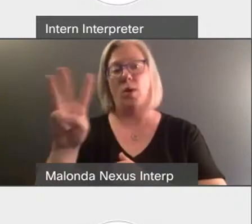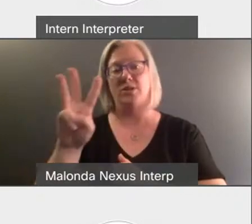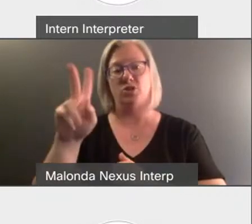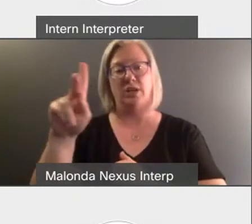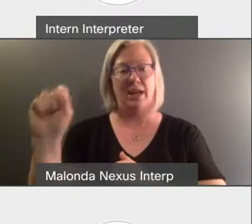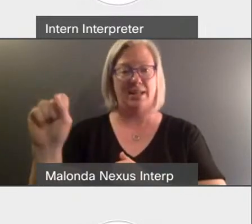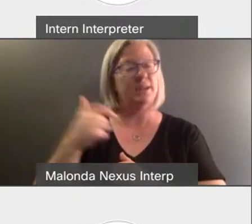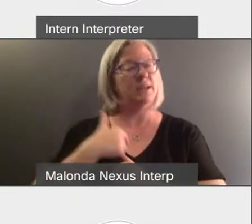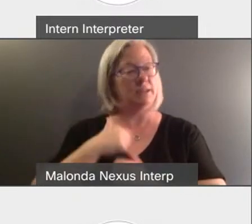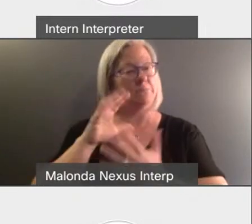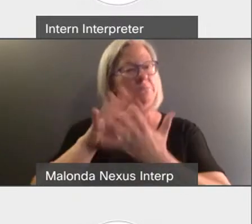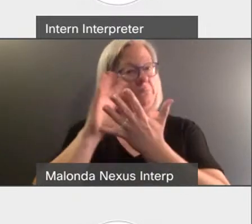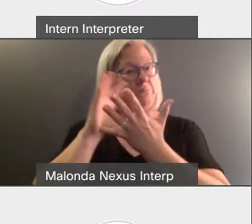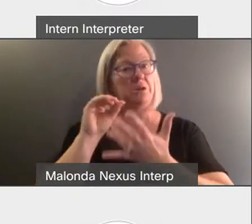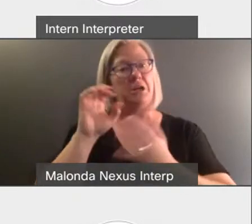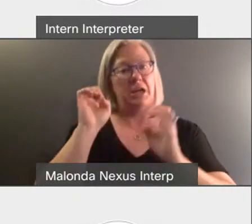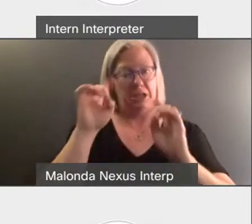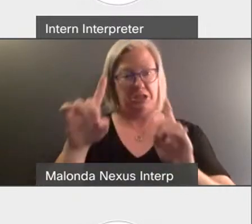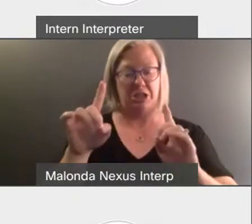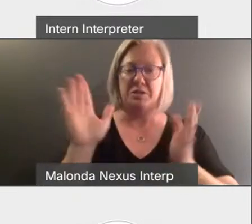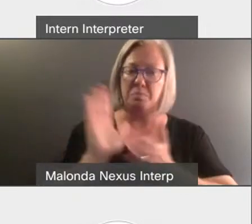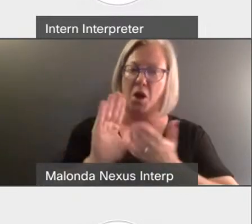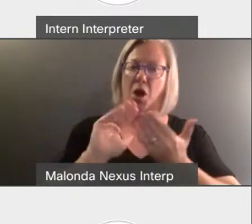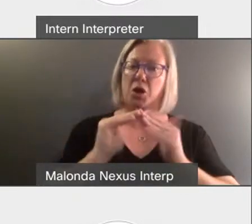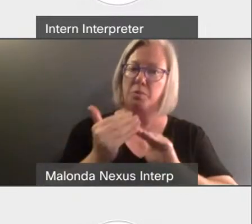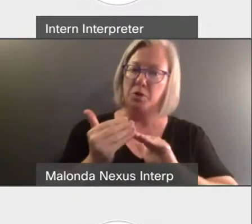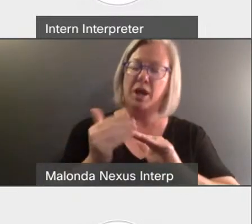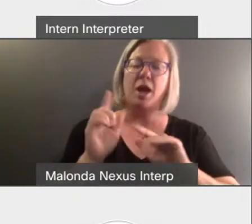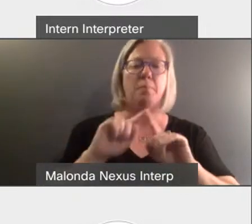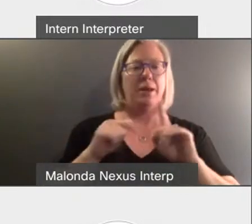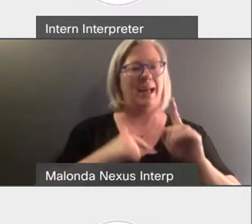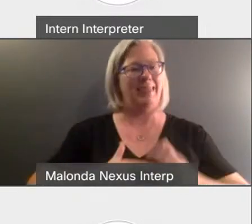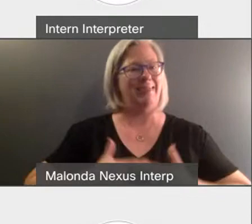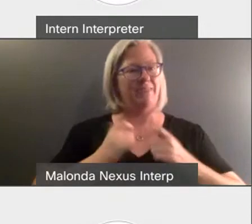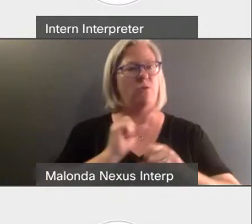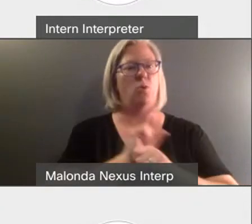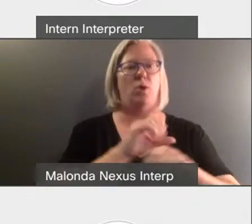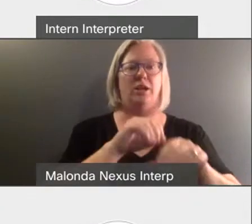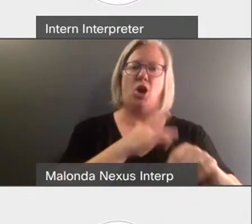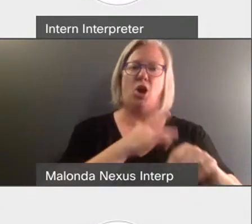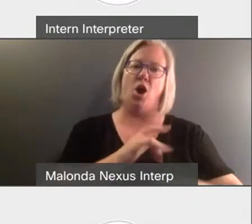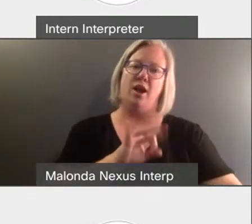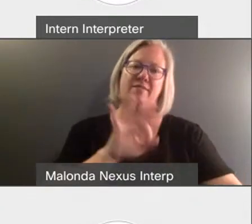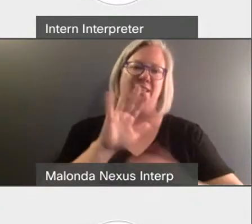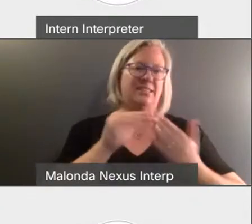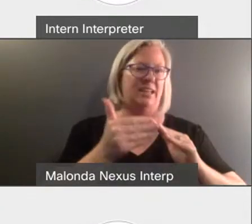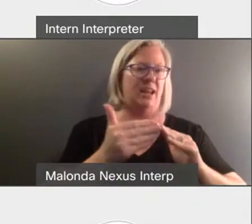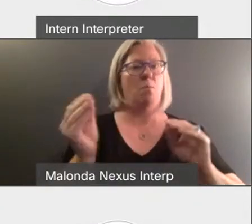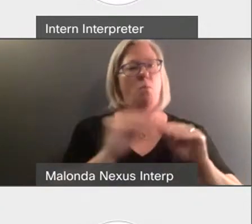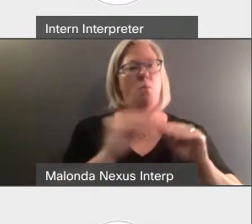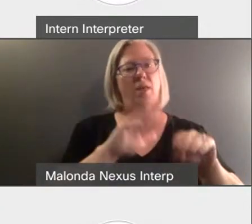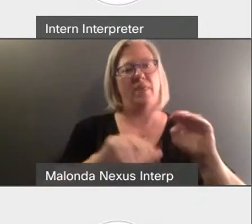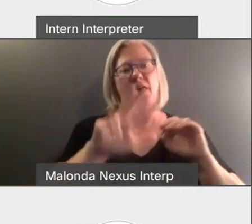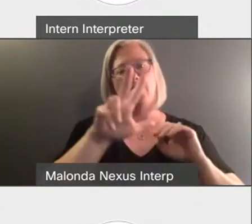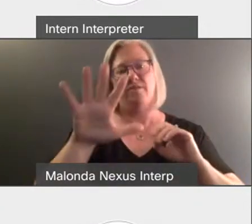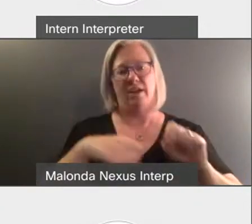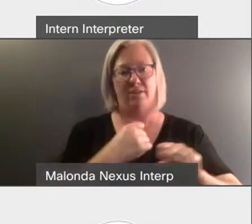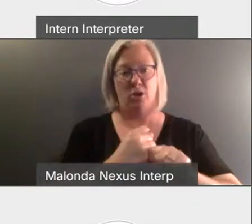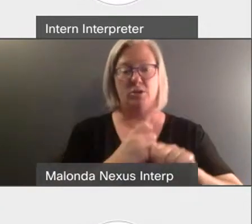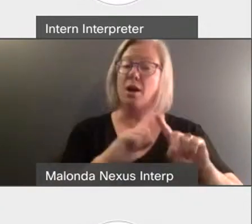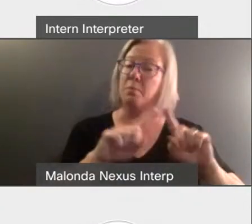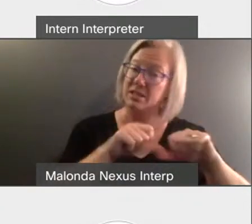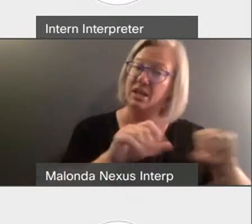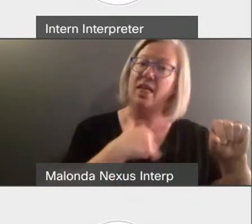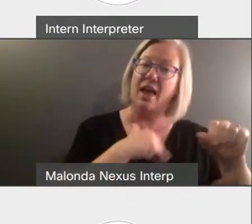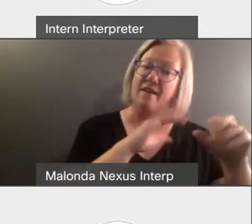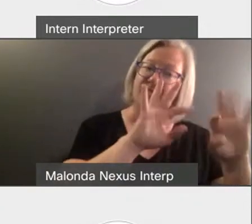educated in a small community. But I've lived and worked in the heart of the city for more than 35 years now, and I still have family and friends all